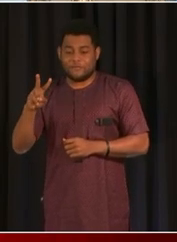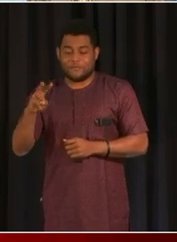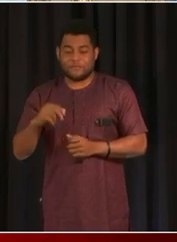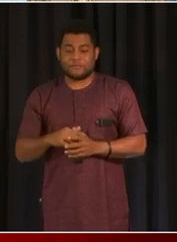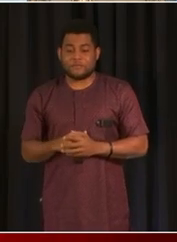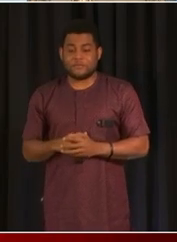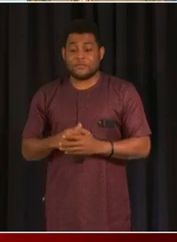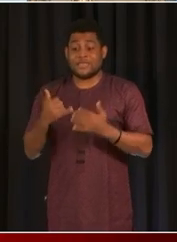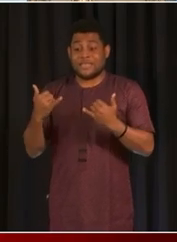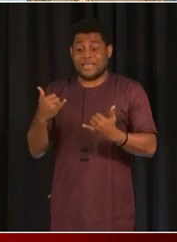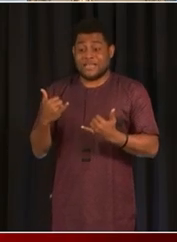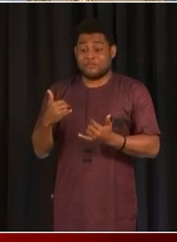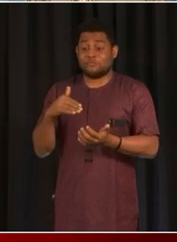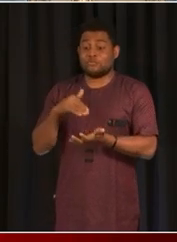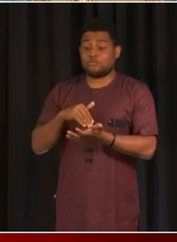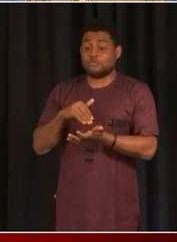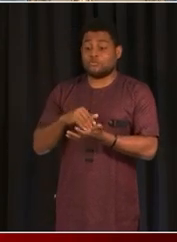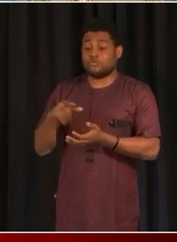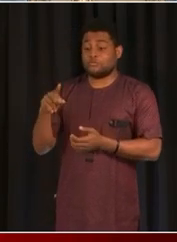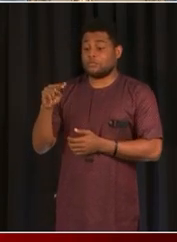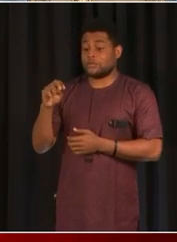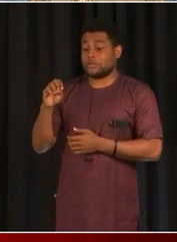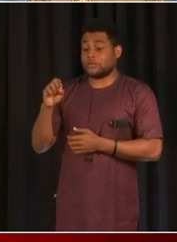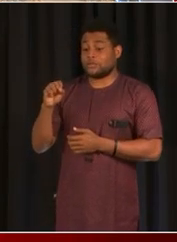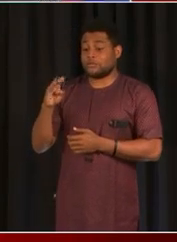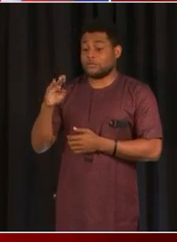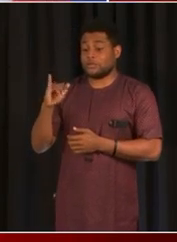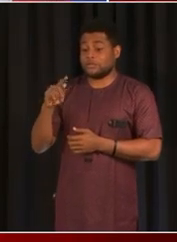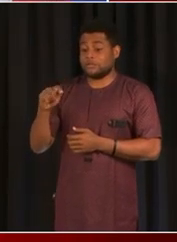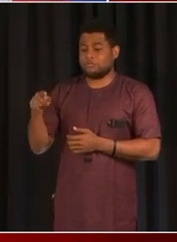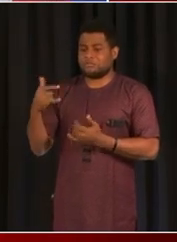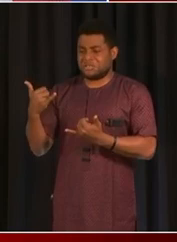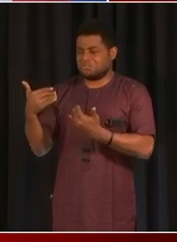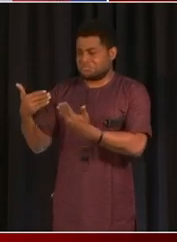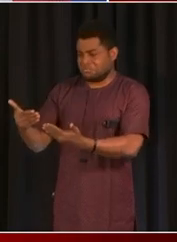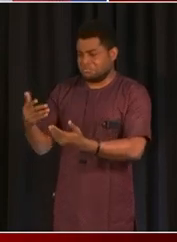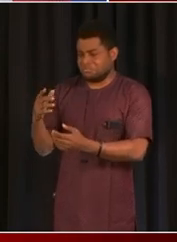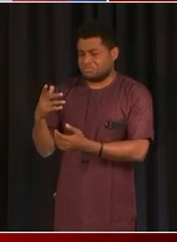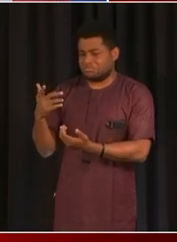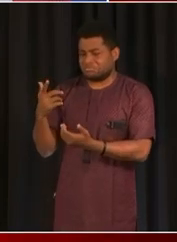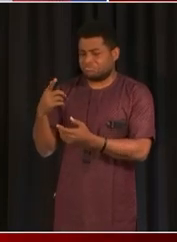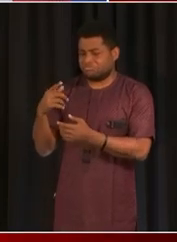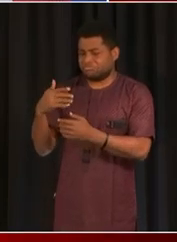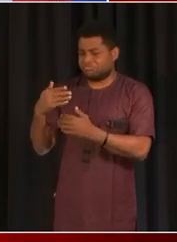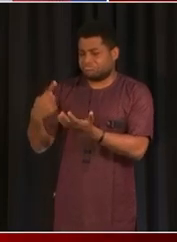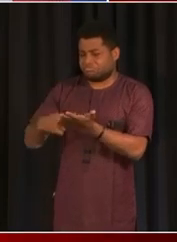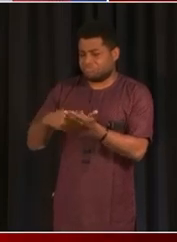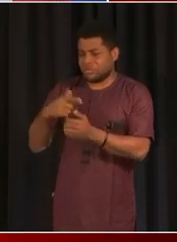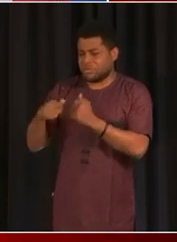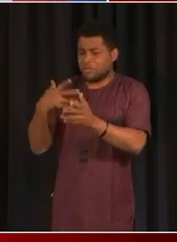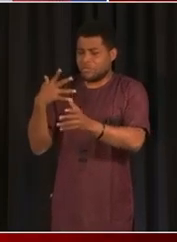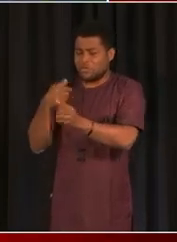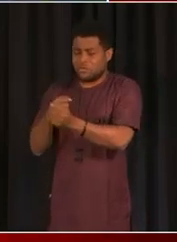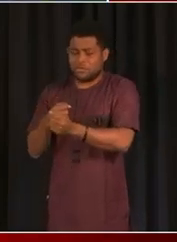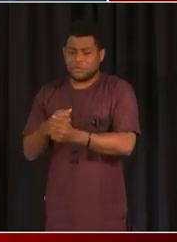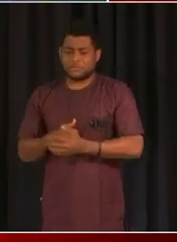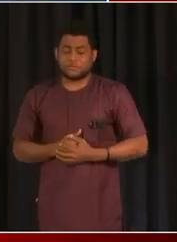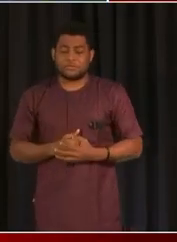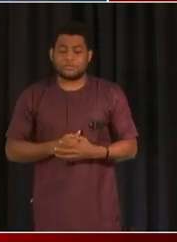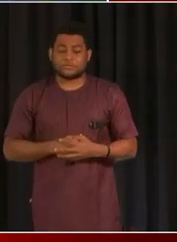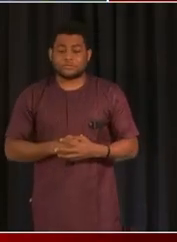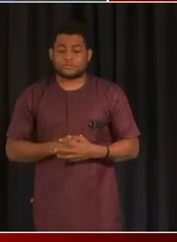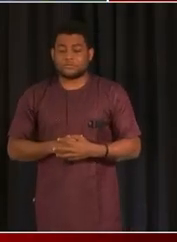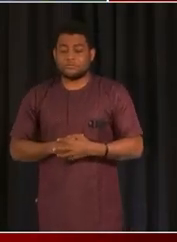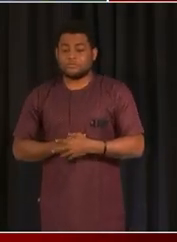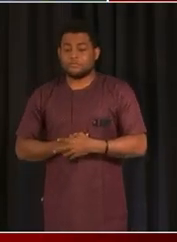walk us through several updates related to infections. Sure. Thank you, Madam Mayor. Today, as